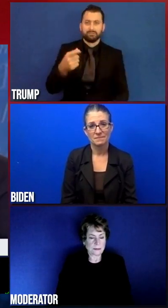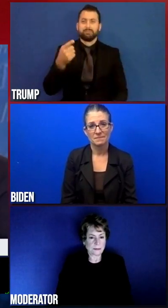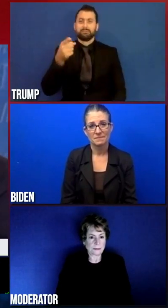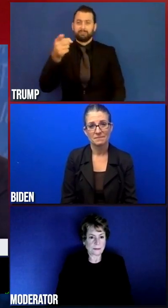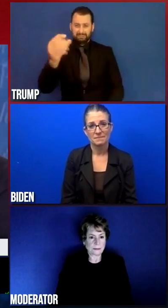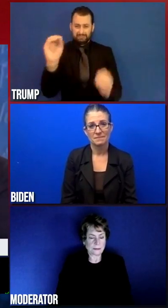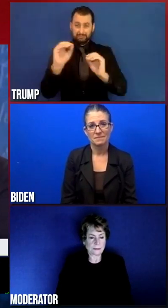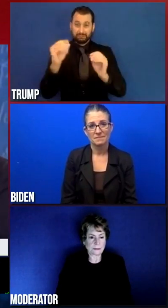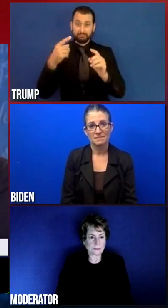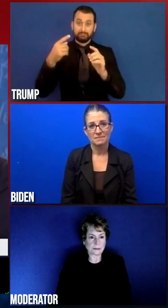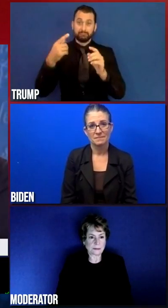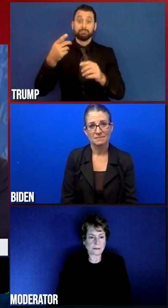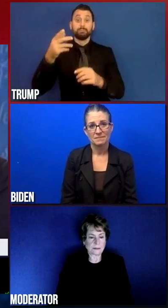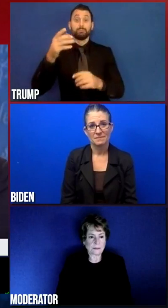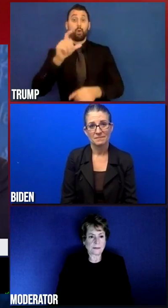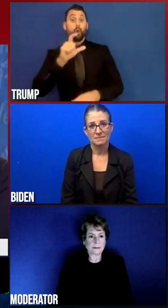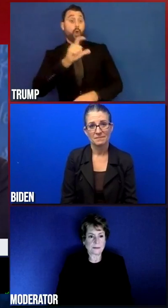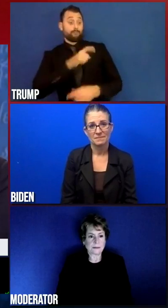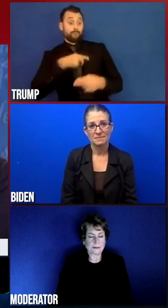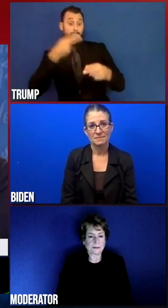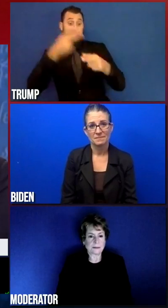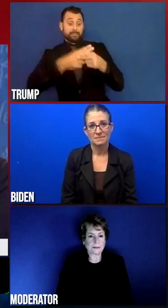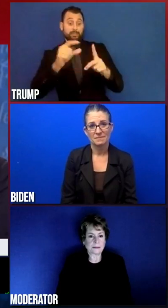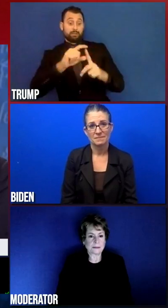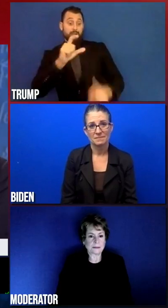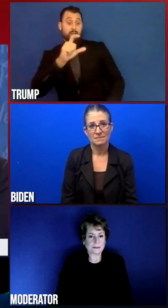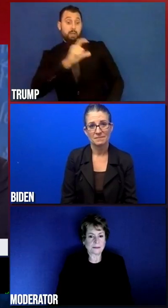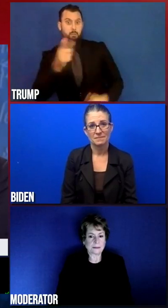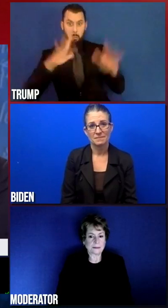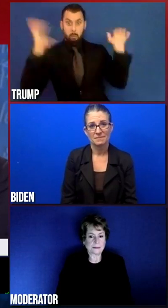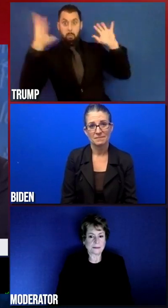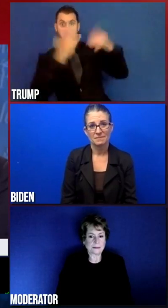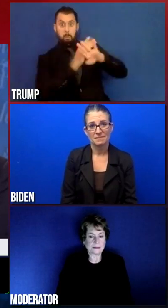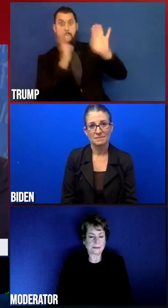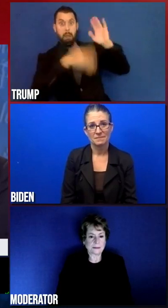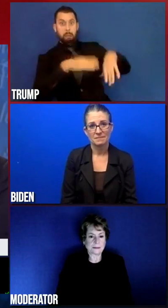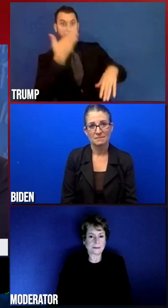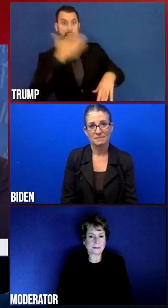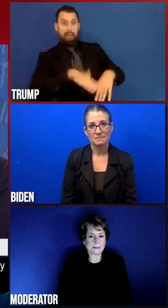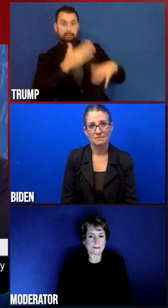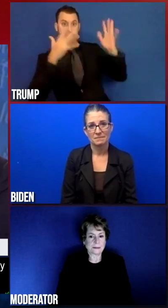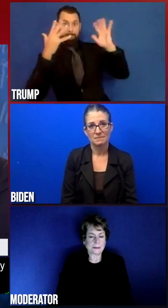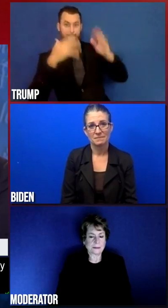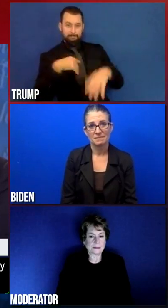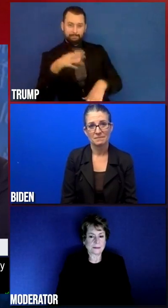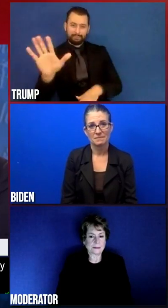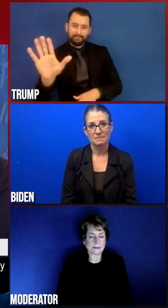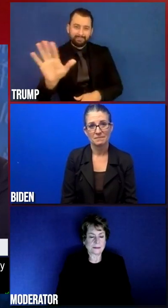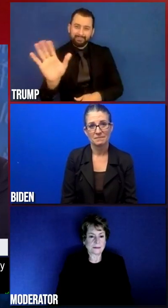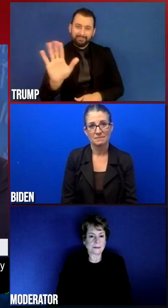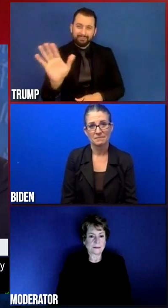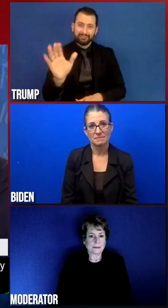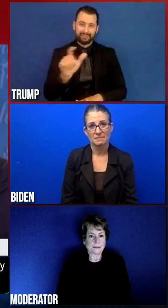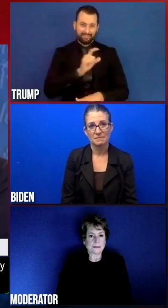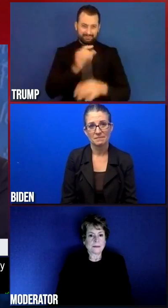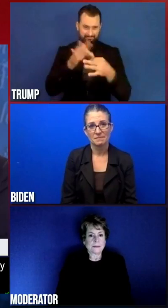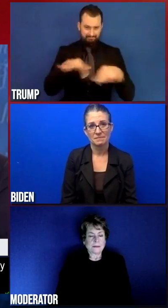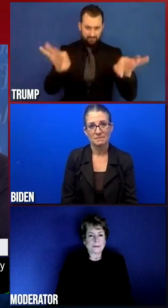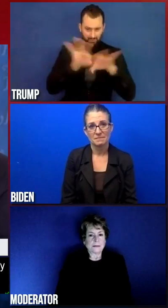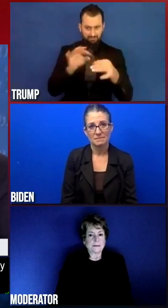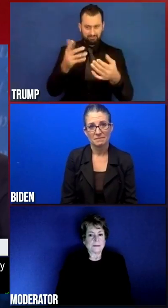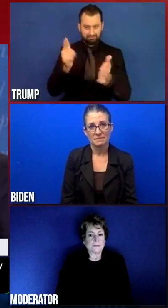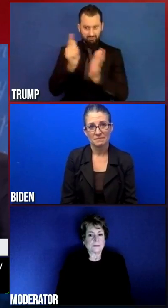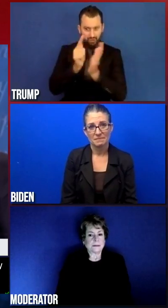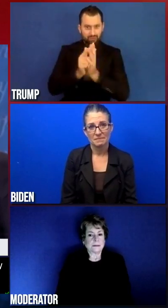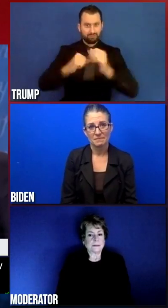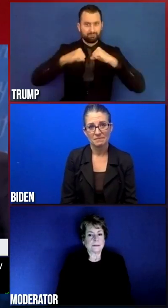And why aren't you saying those words, Joe? Why don't you say the words law enforcement? Because you know what? If they called us in Portland, we would put out that fire